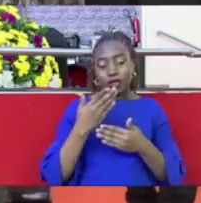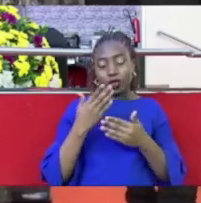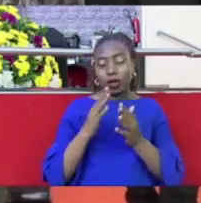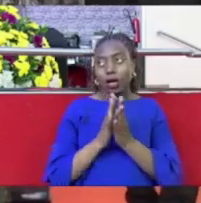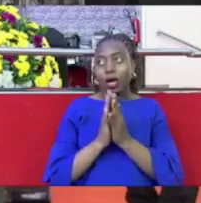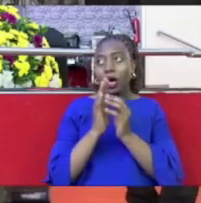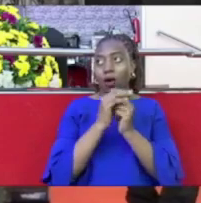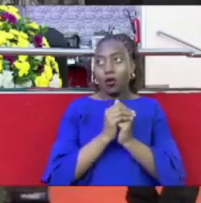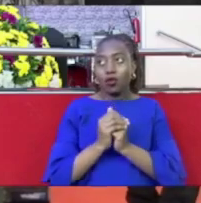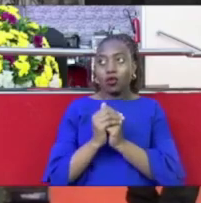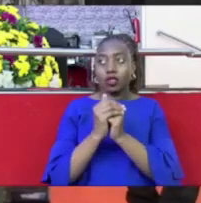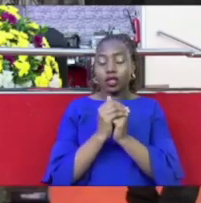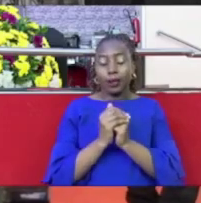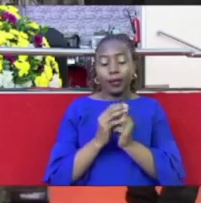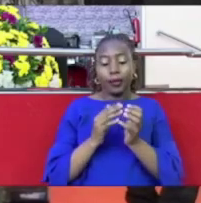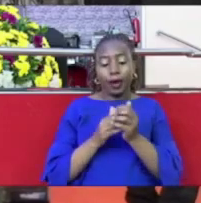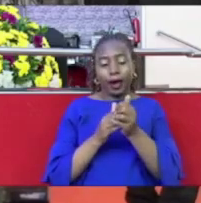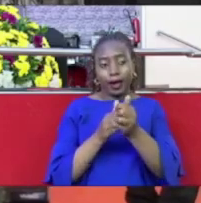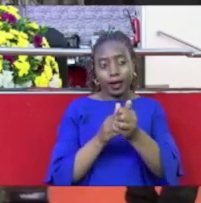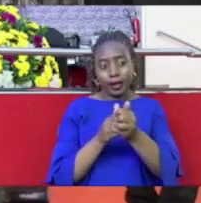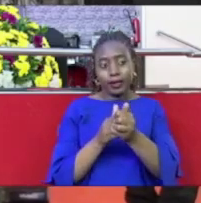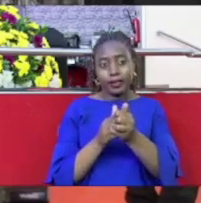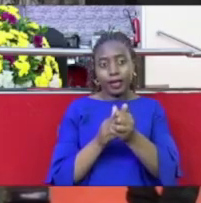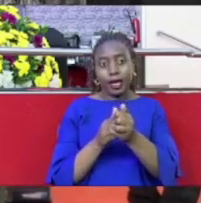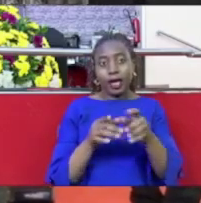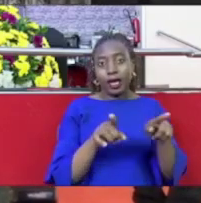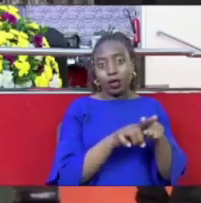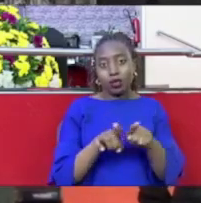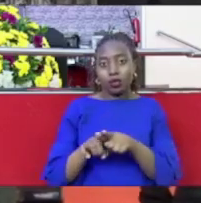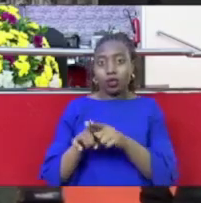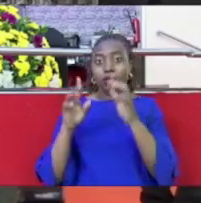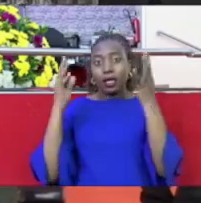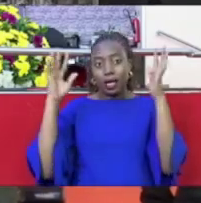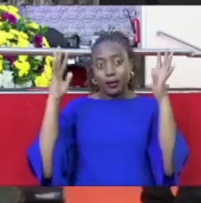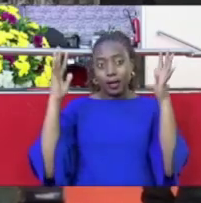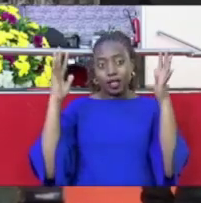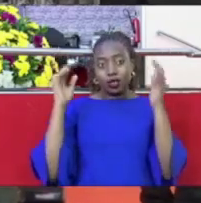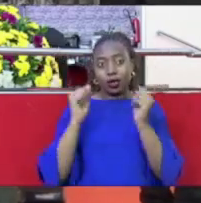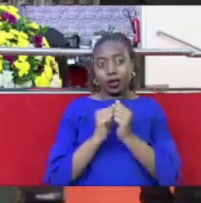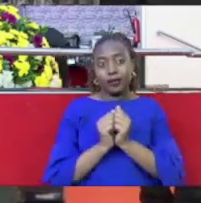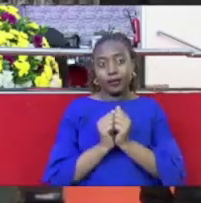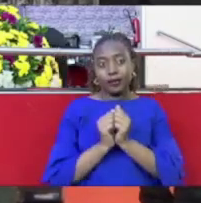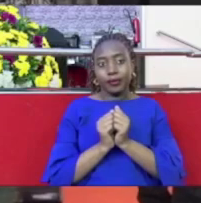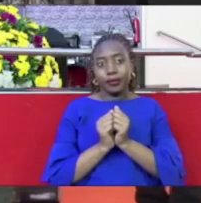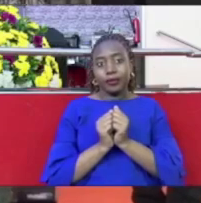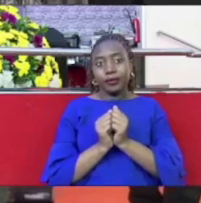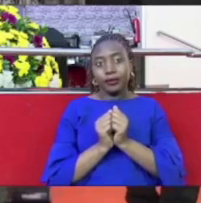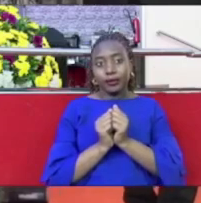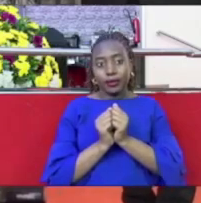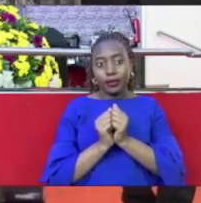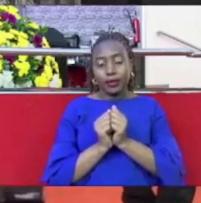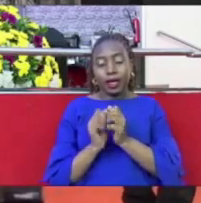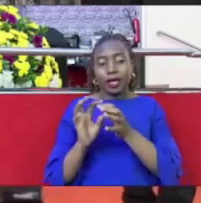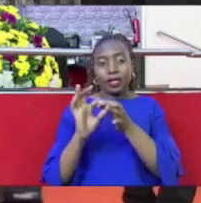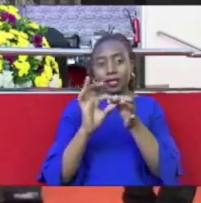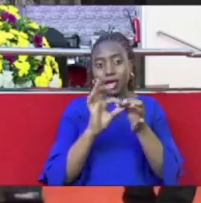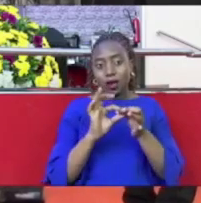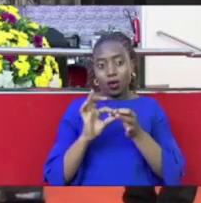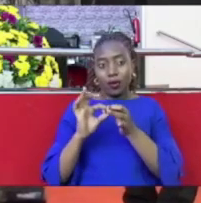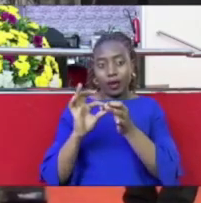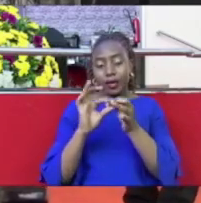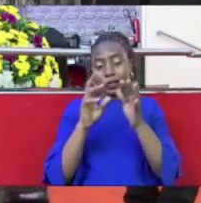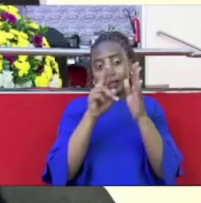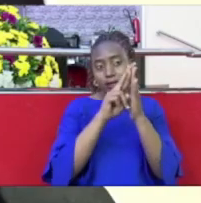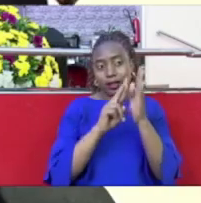kuabudu, guidance, kushauri, and celebration. Na kusherekea. Is a corporate discipline. Ni nidhamu